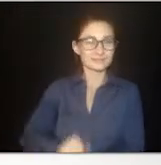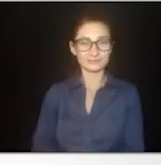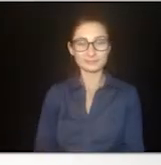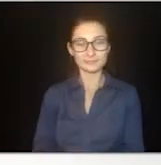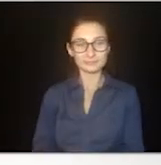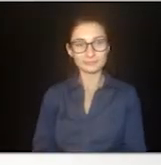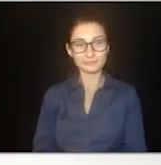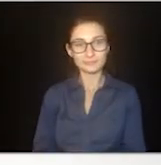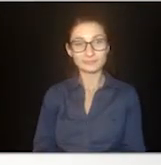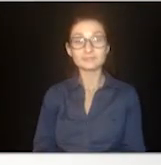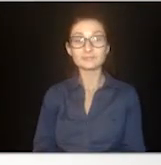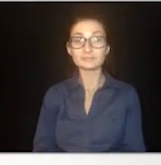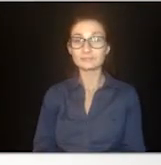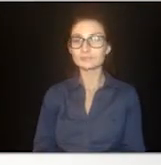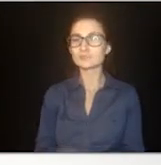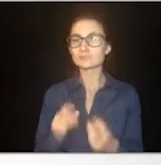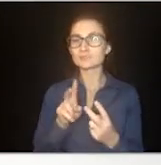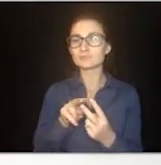face.